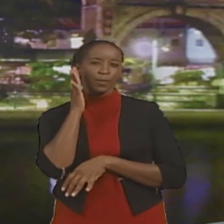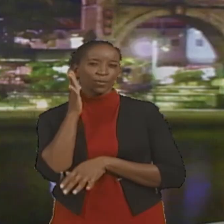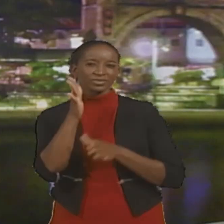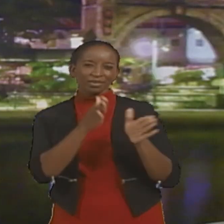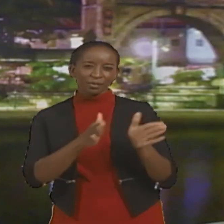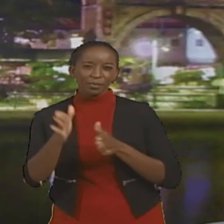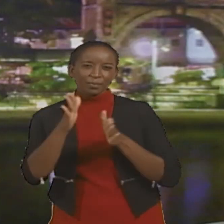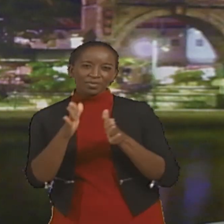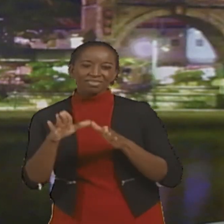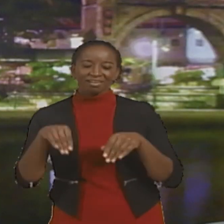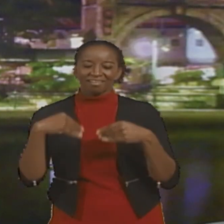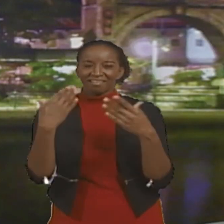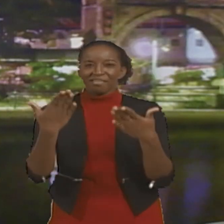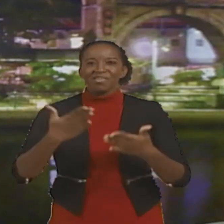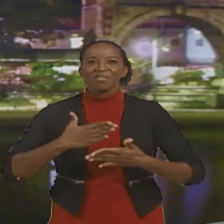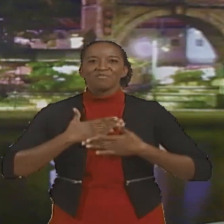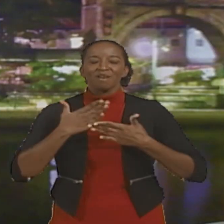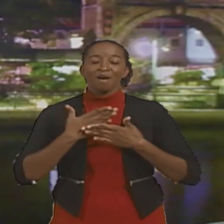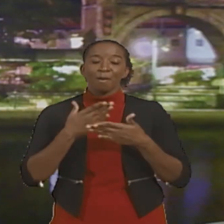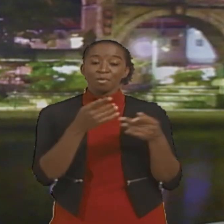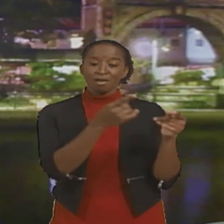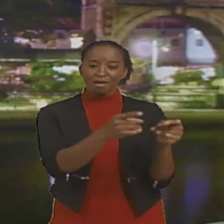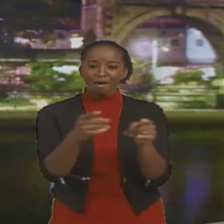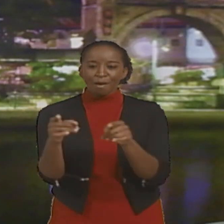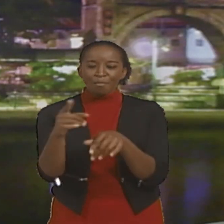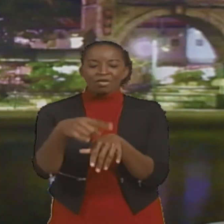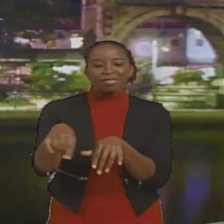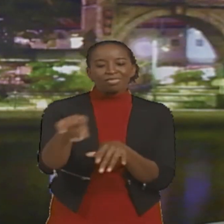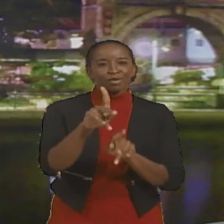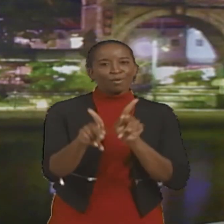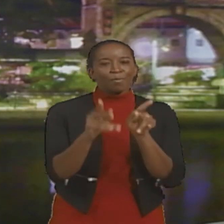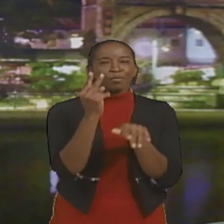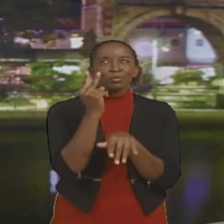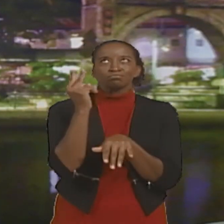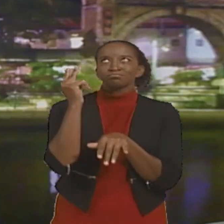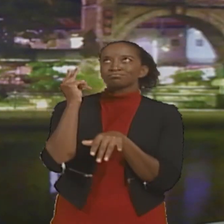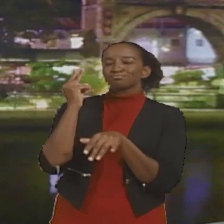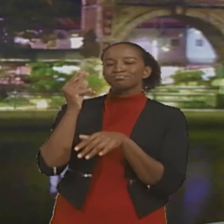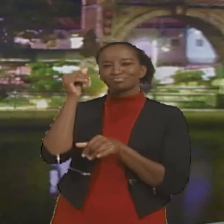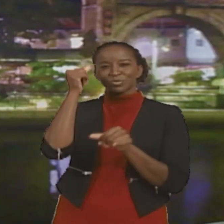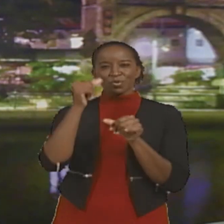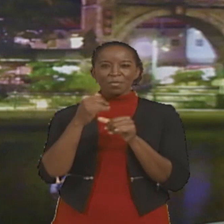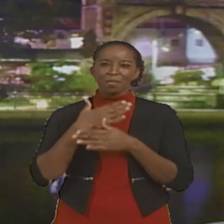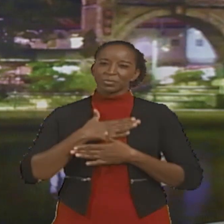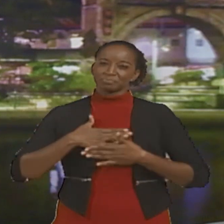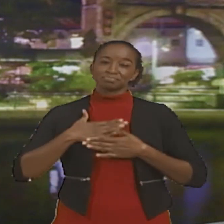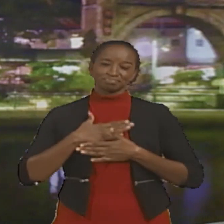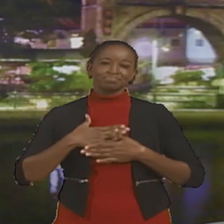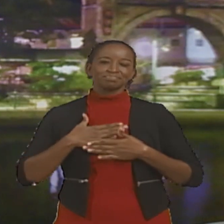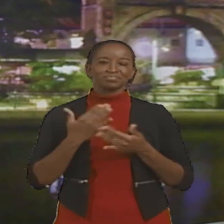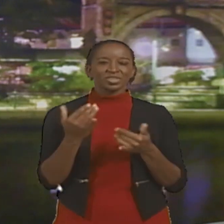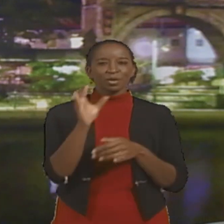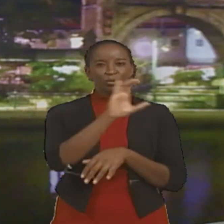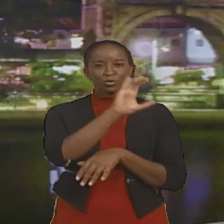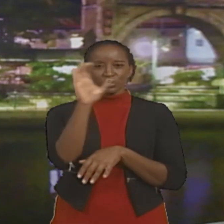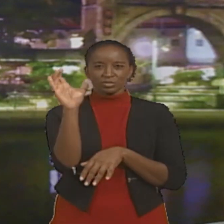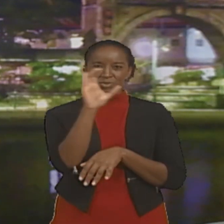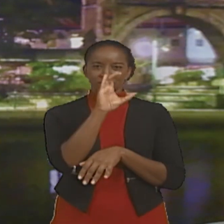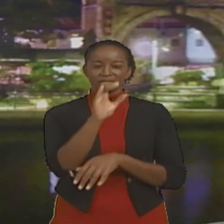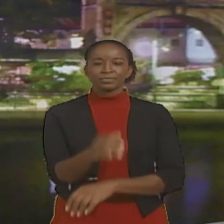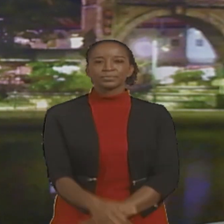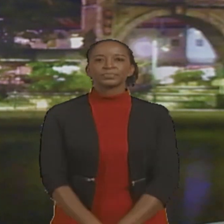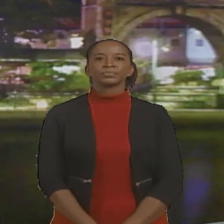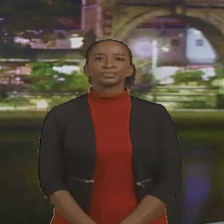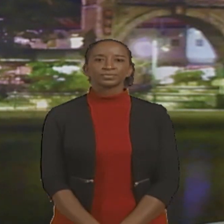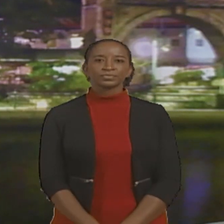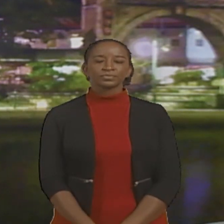to bring cheer and be the home of memorable experiences for guests and locals alike over the Christmas period. Word of this from its